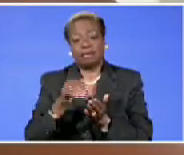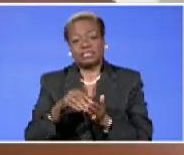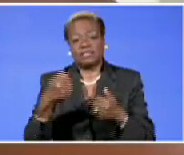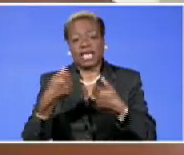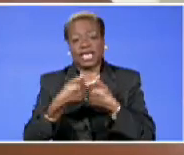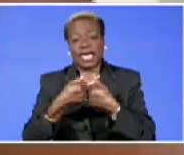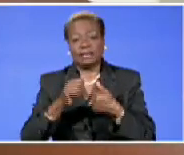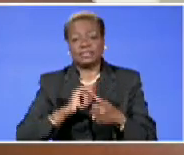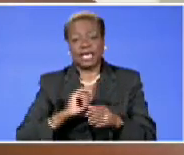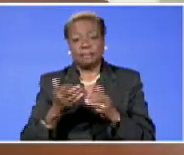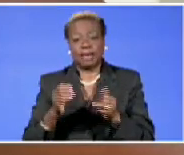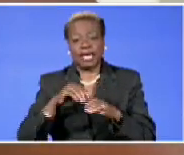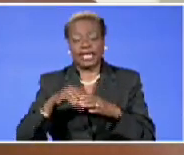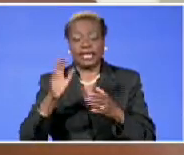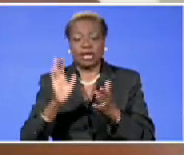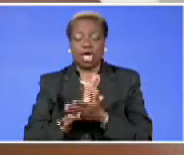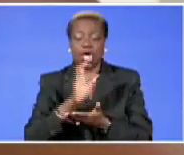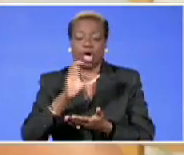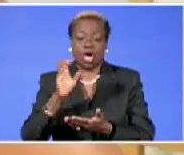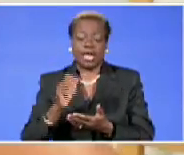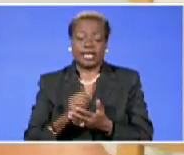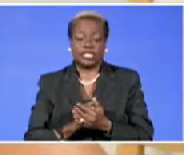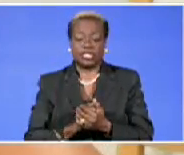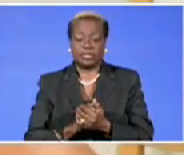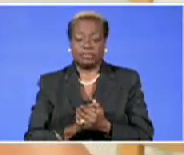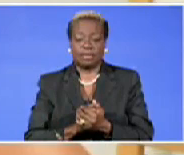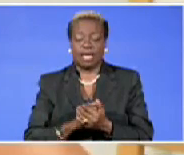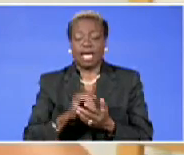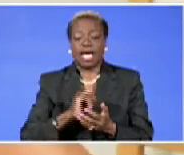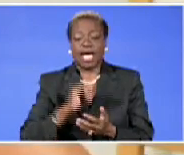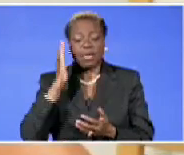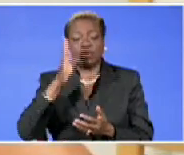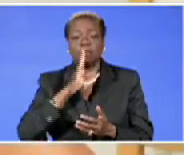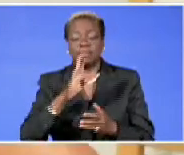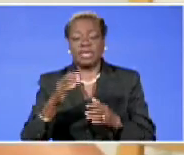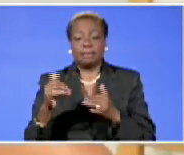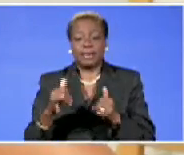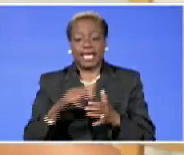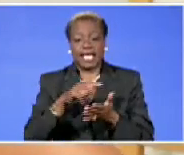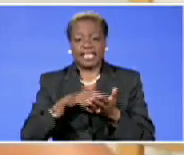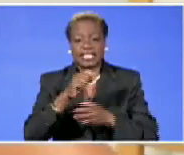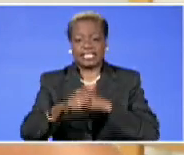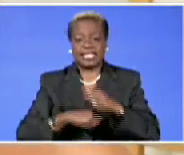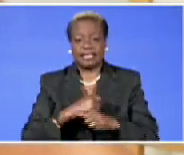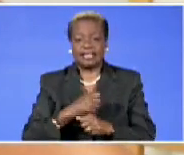with college, and I love the experience that I'm getting. I will most likely be playing this year, singles and